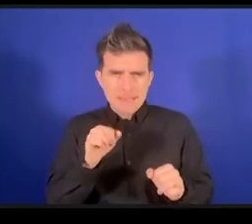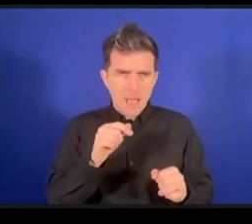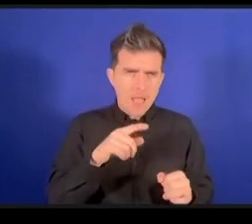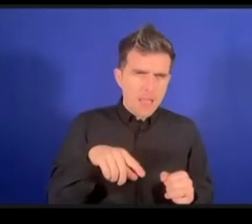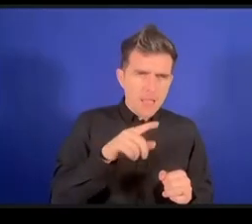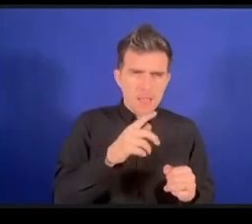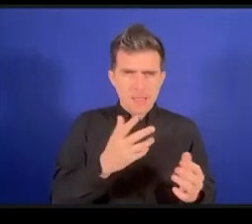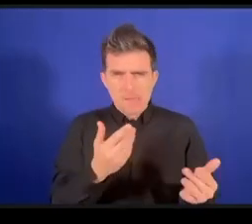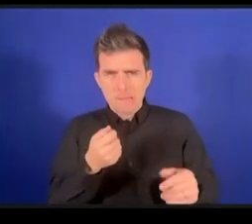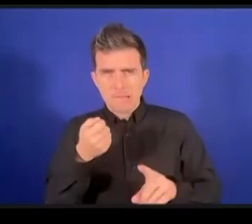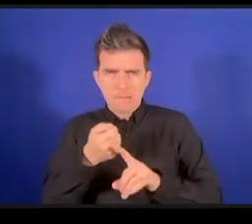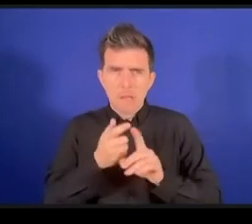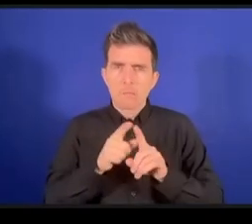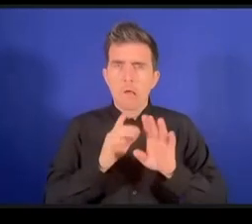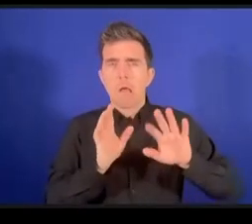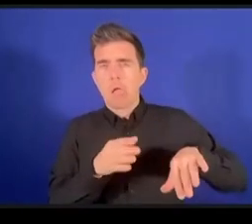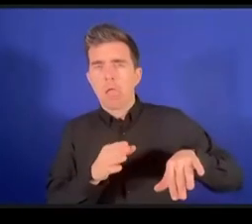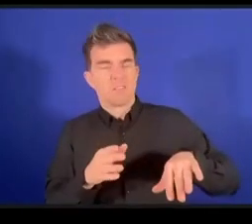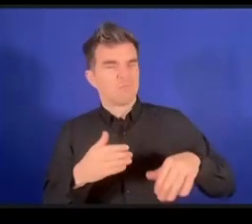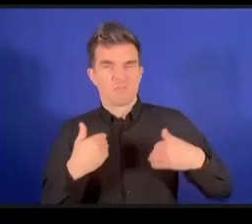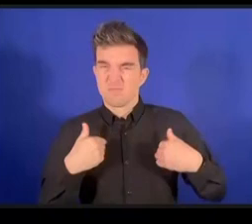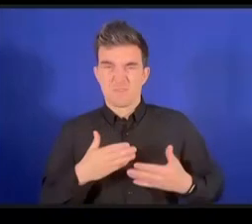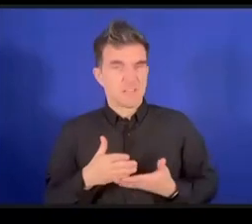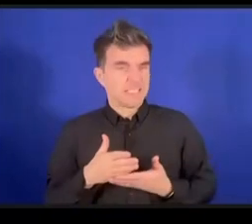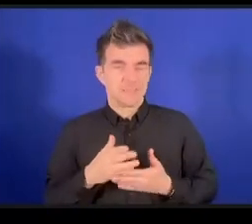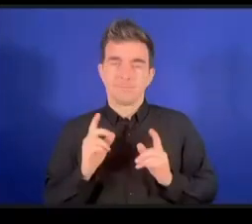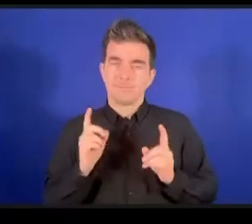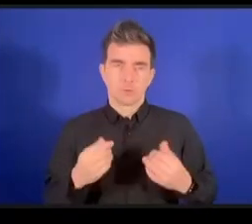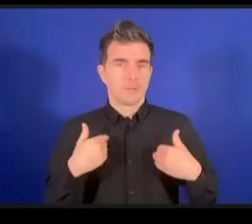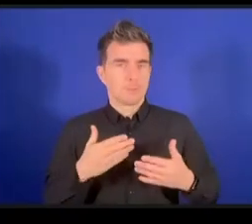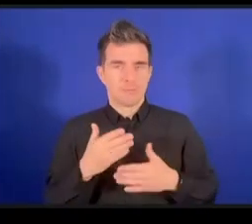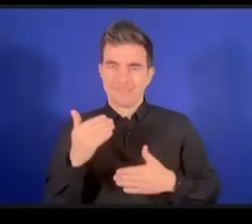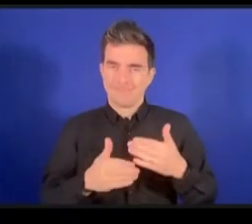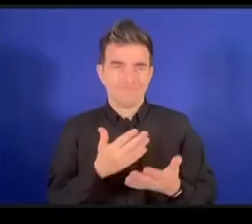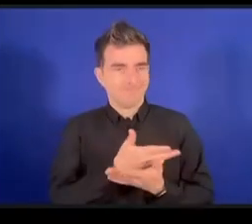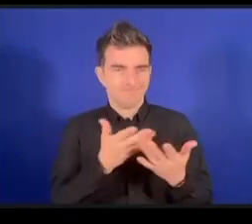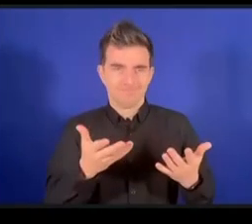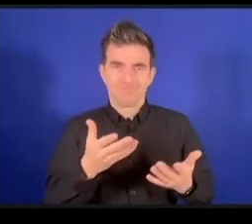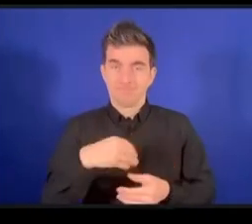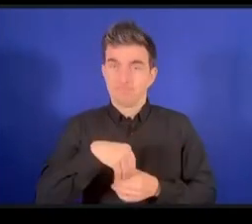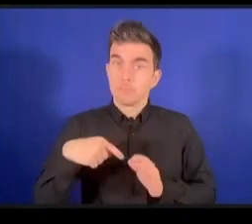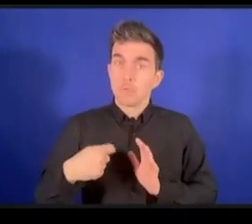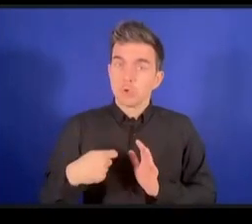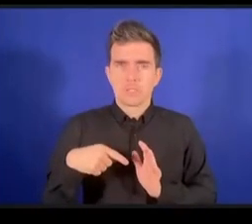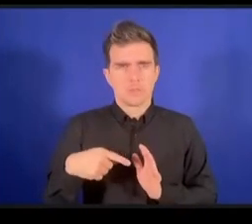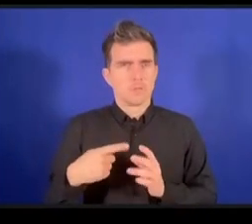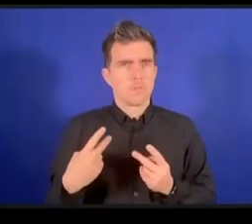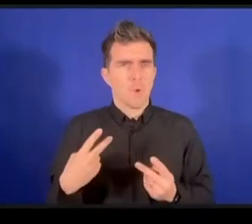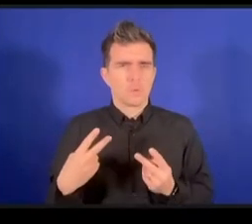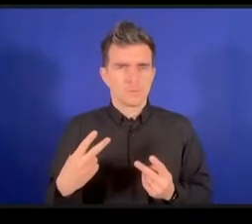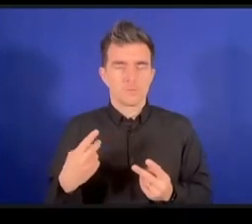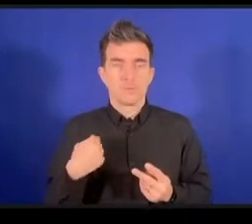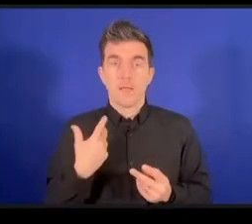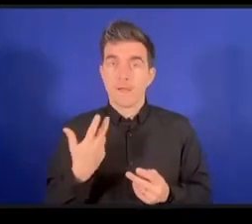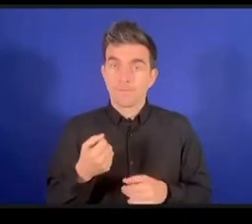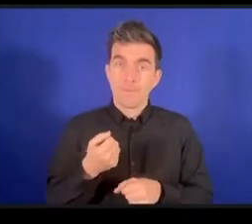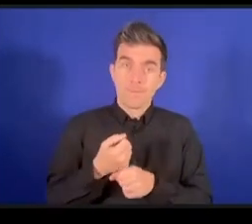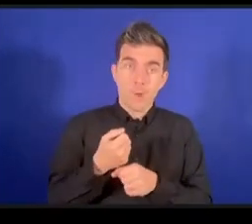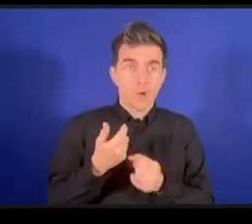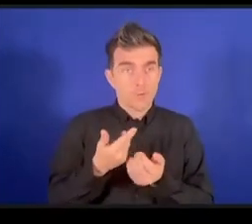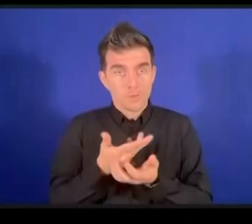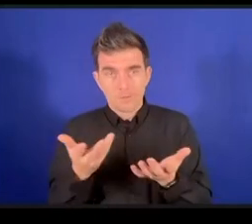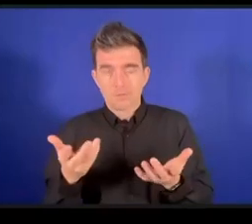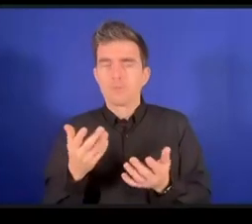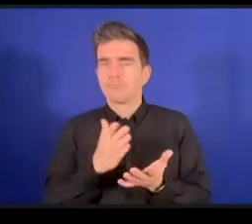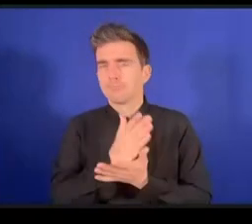year. And this is what we promised in Ethiopia on the 30th October last year. The second report we release is Urbanization, Biodiversity, and Mental Health. This